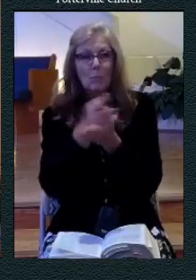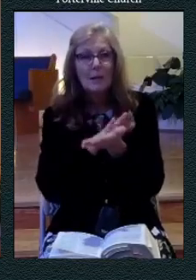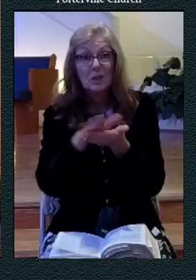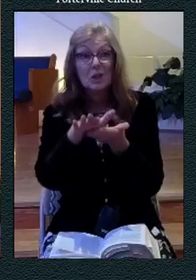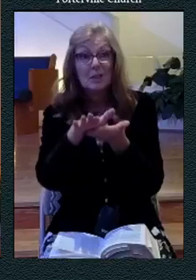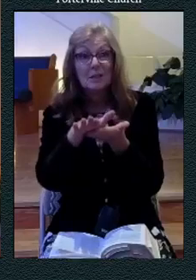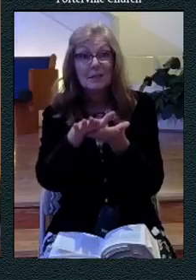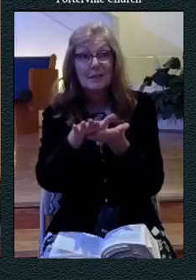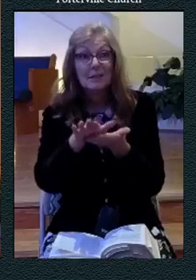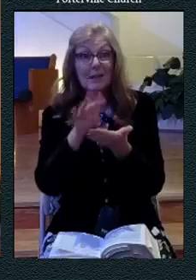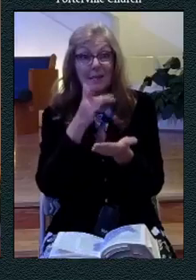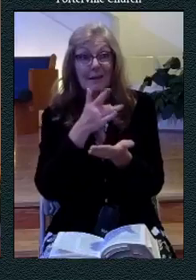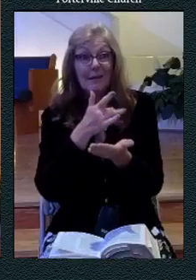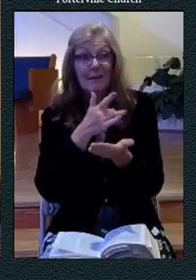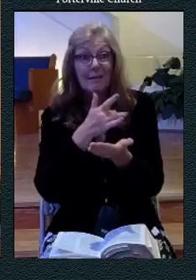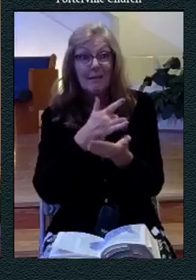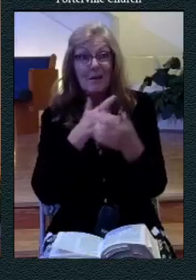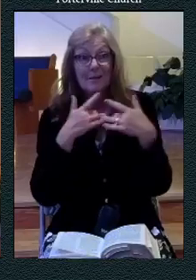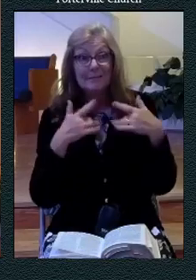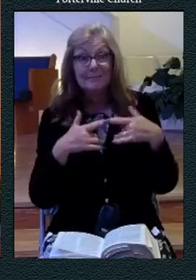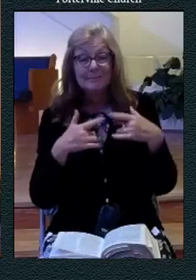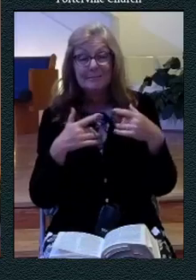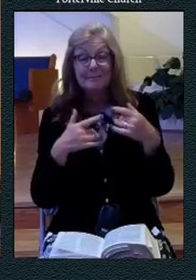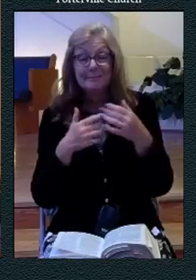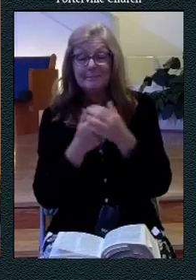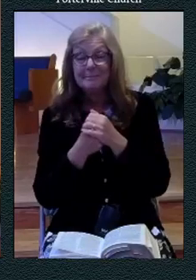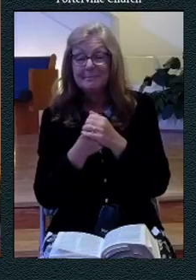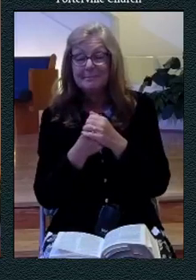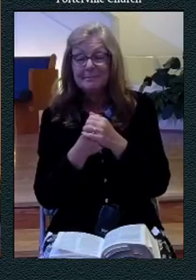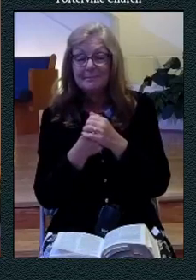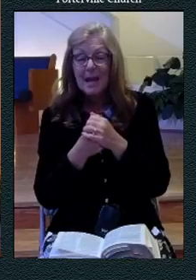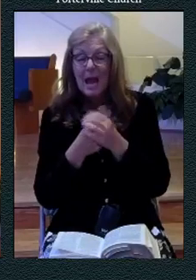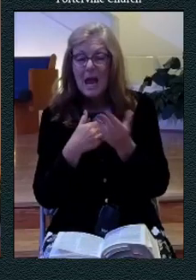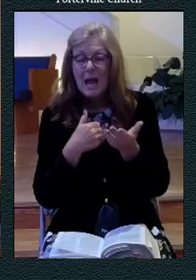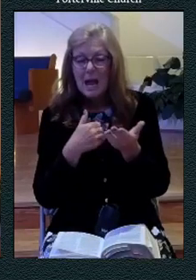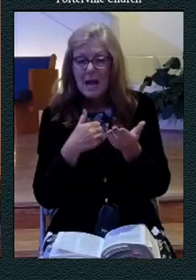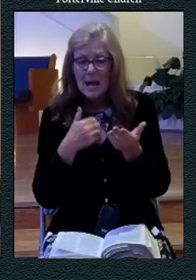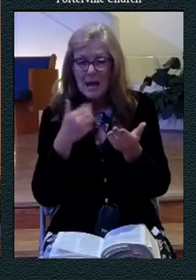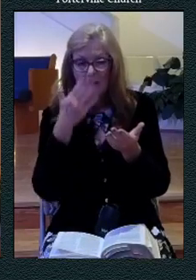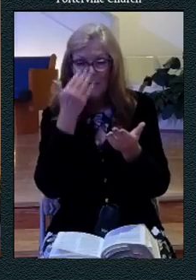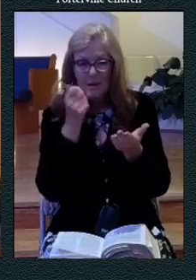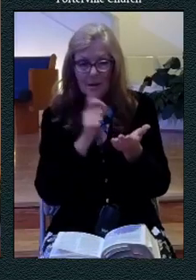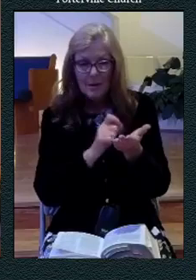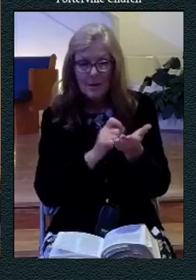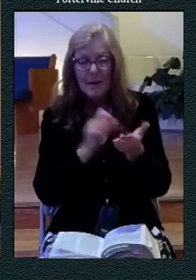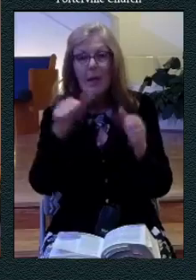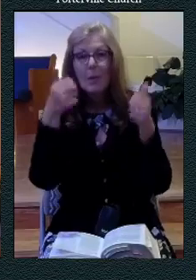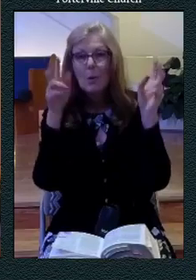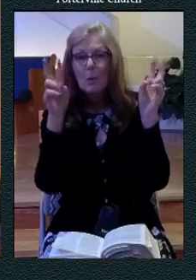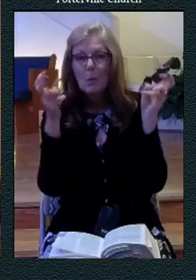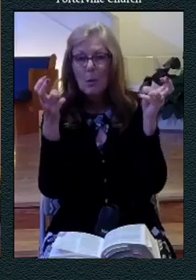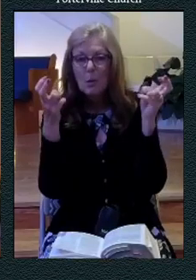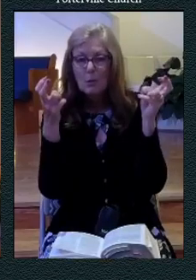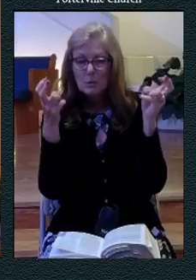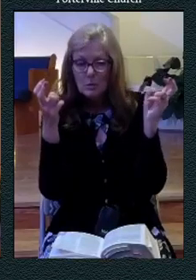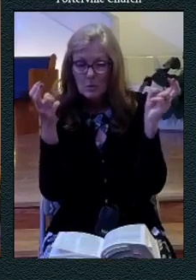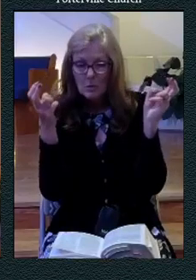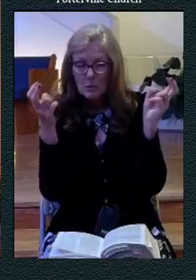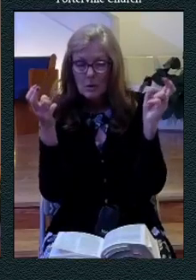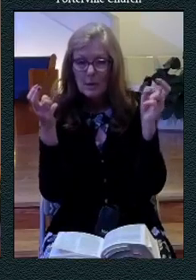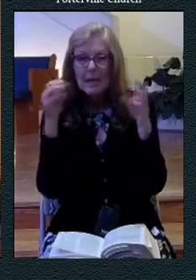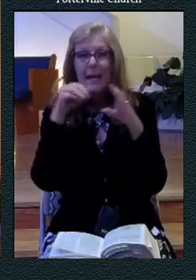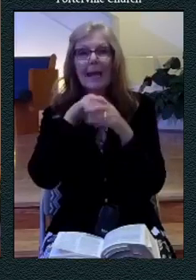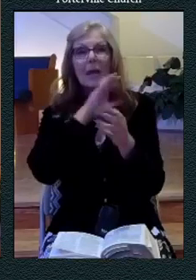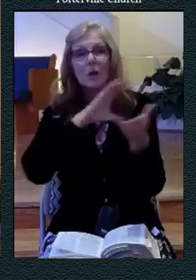amazing, isn't it? Listen, here's another quote, and I forgot to write down where it's from. But another quote from Ellen White.